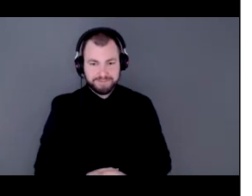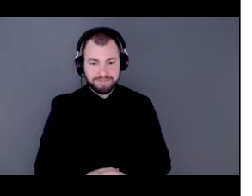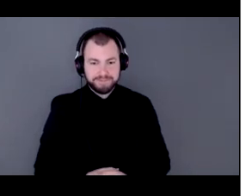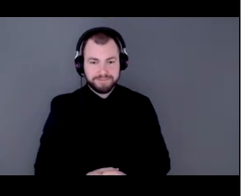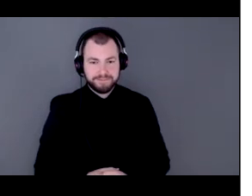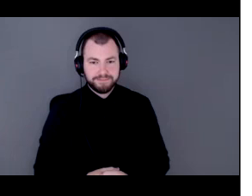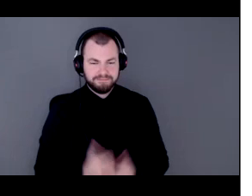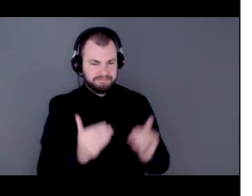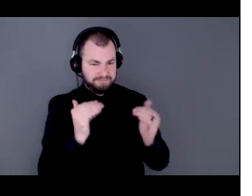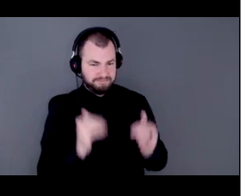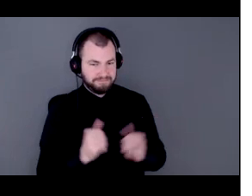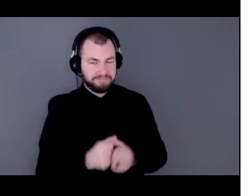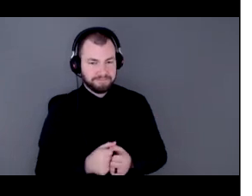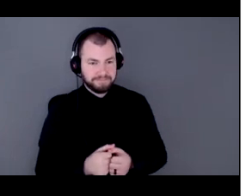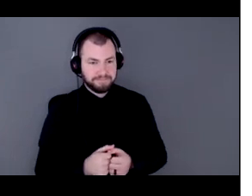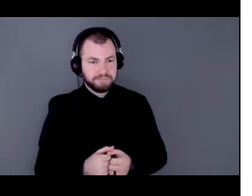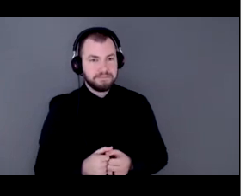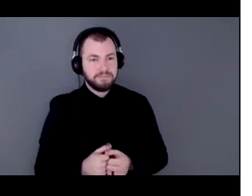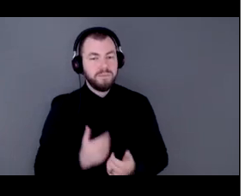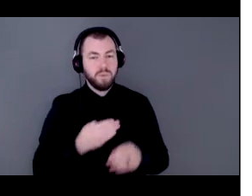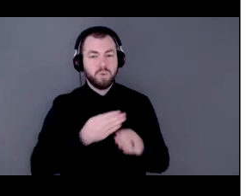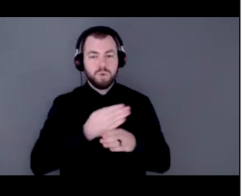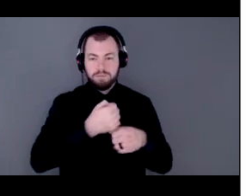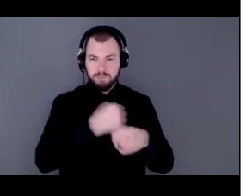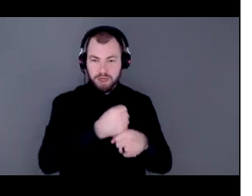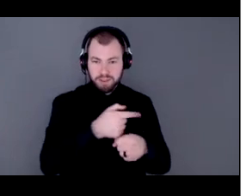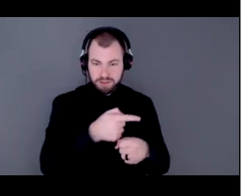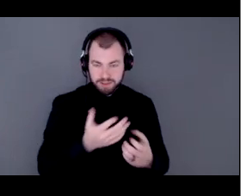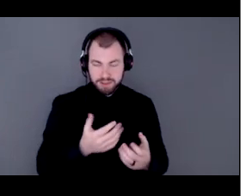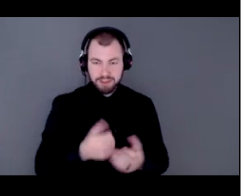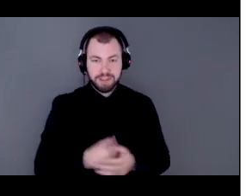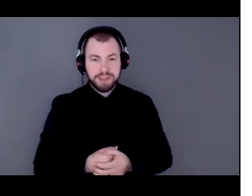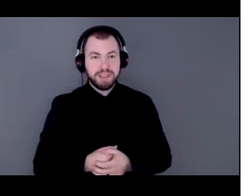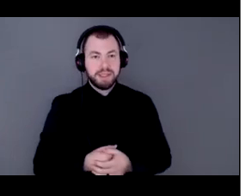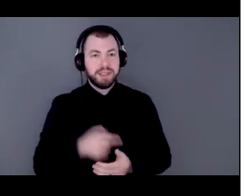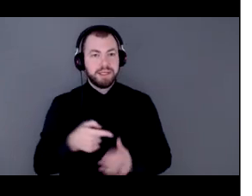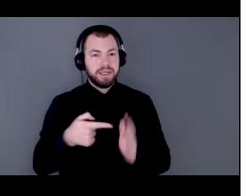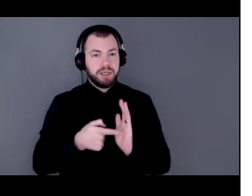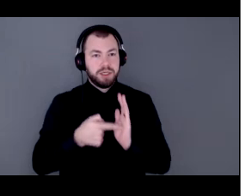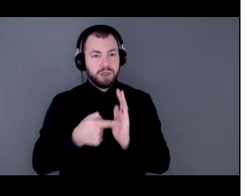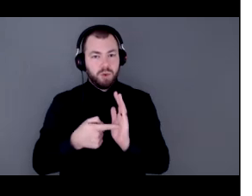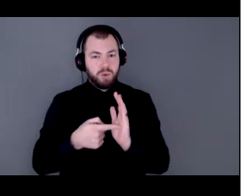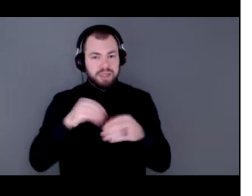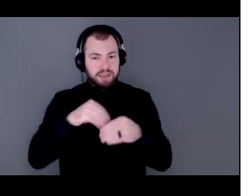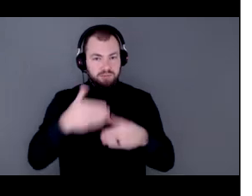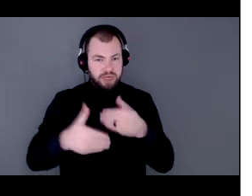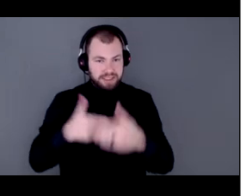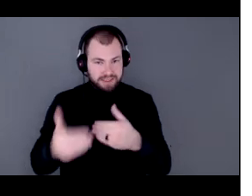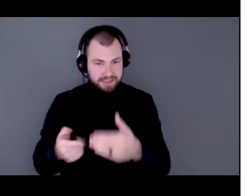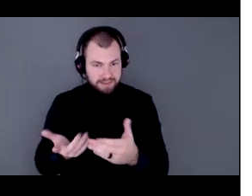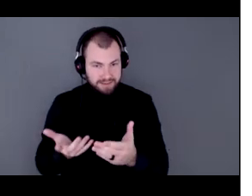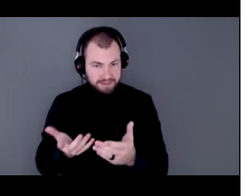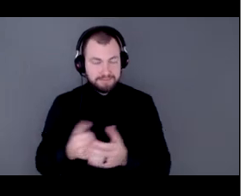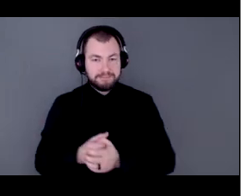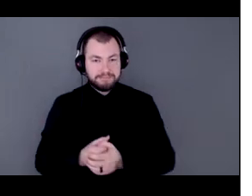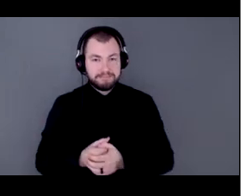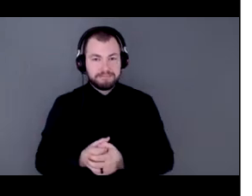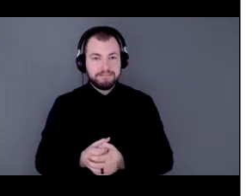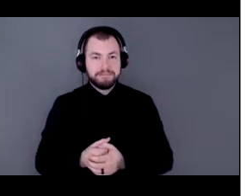Our grizzlywood production. This is a showing you just in process, but we